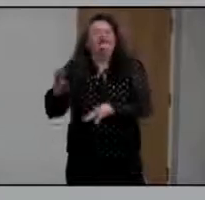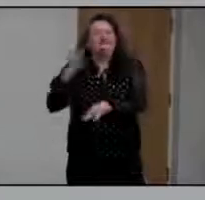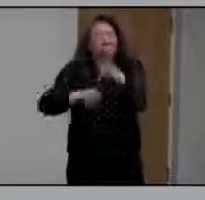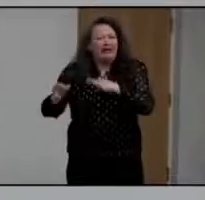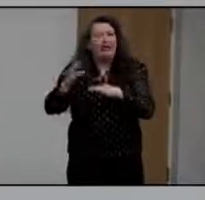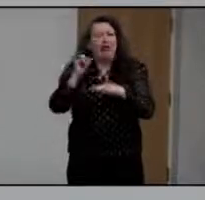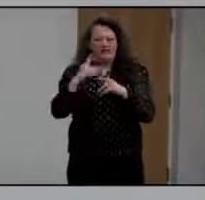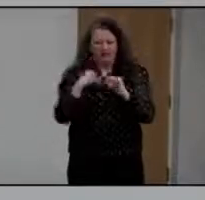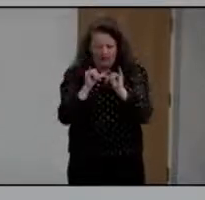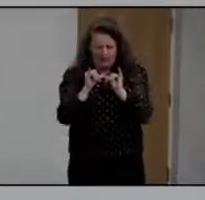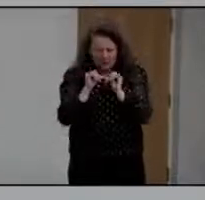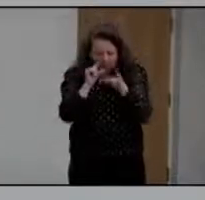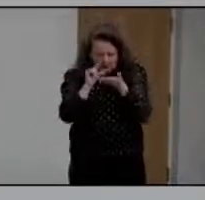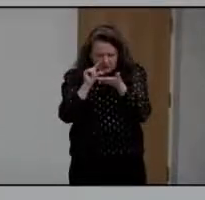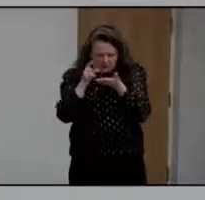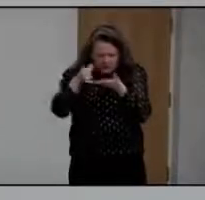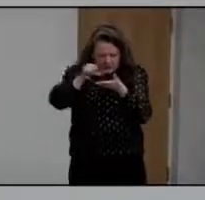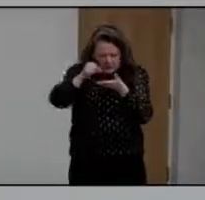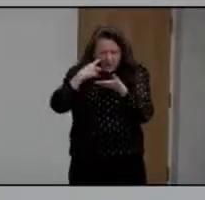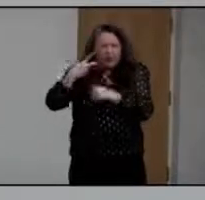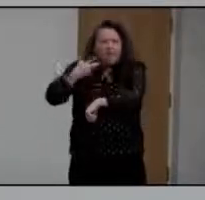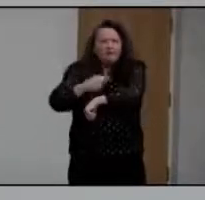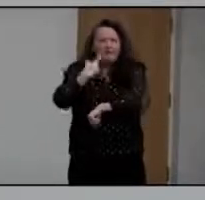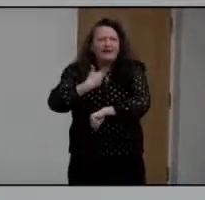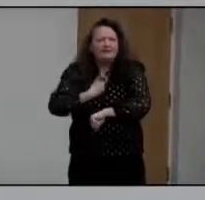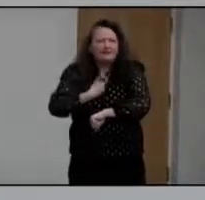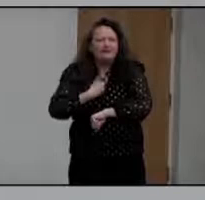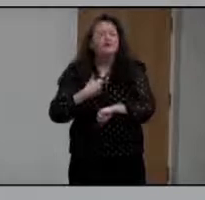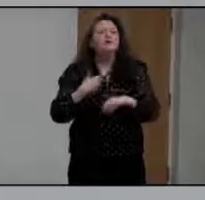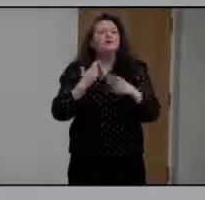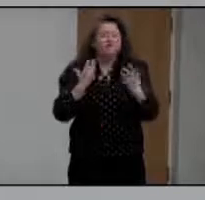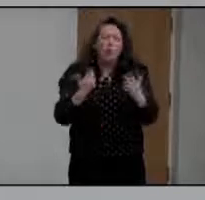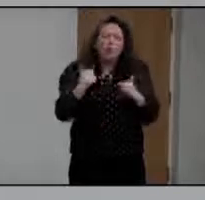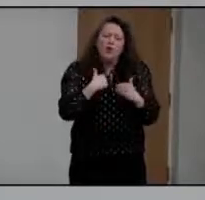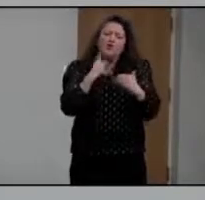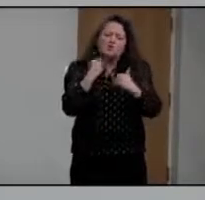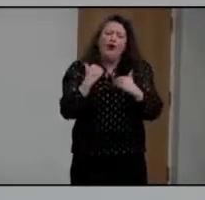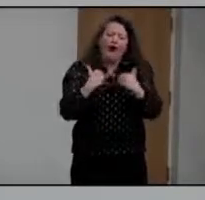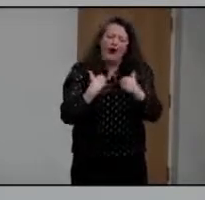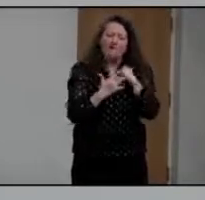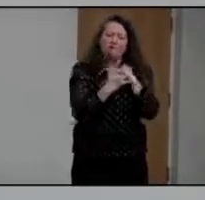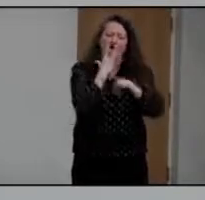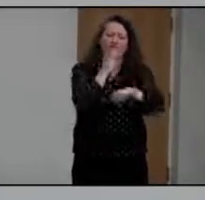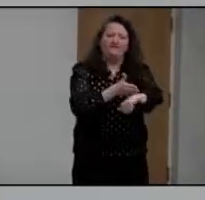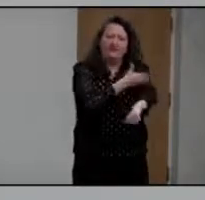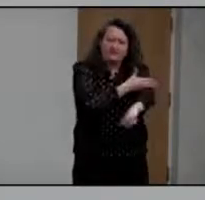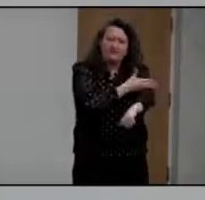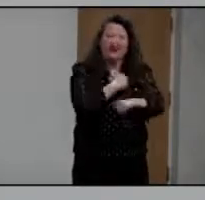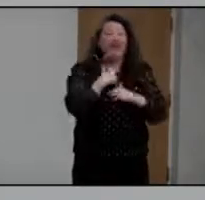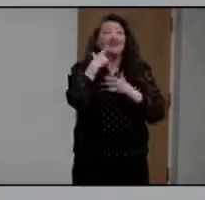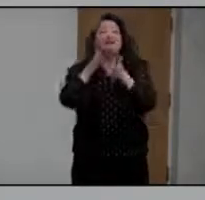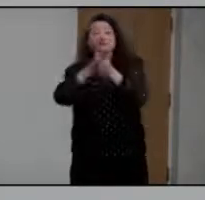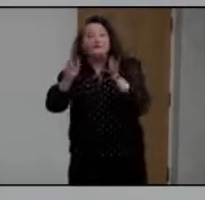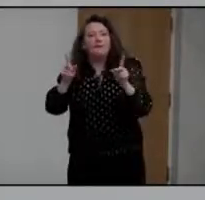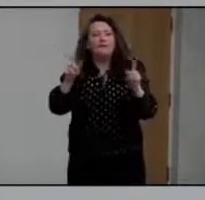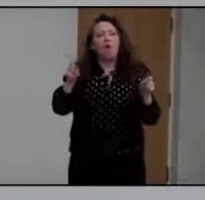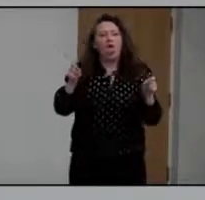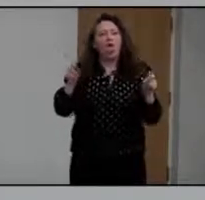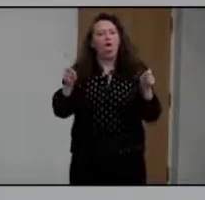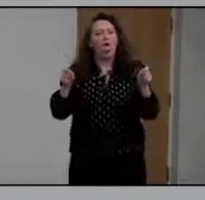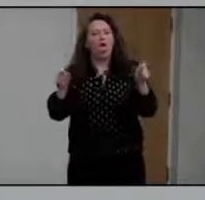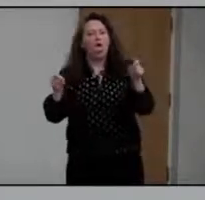things that are practical because of technology advances, and I think this will shift the climate